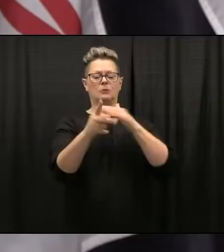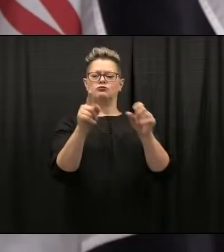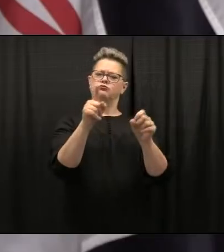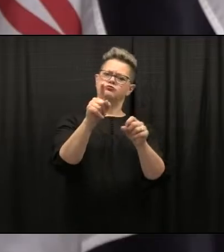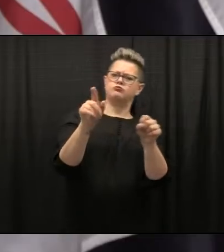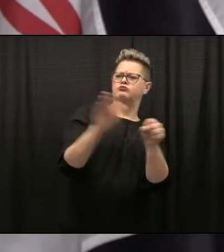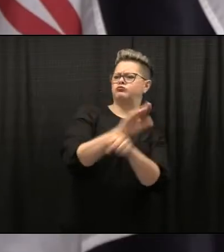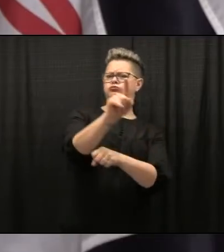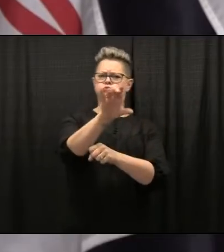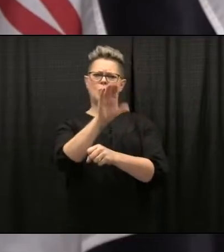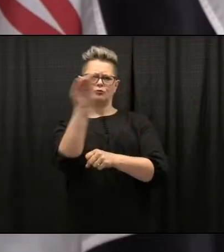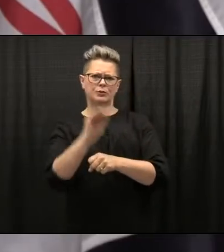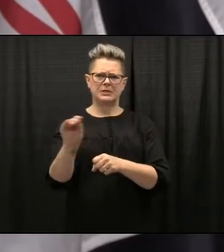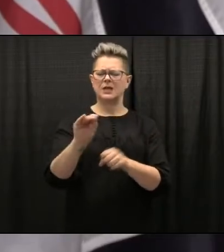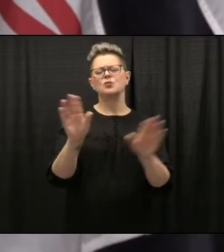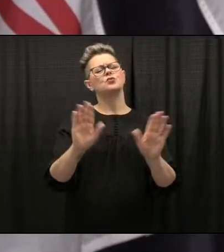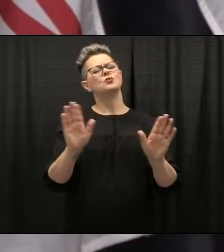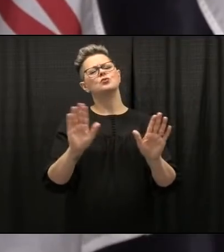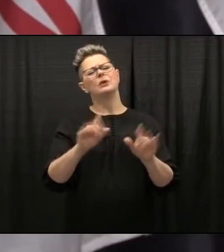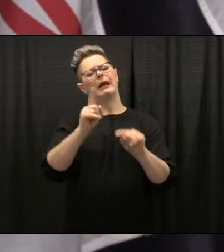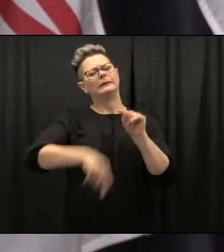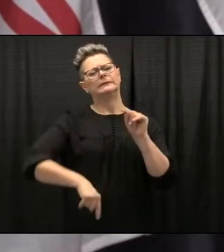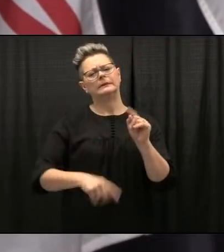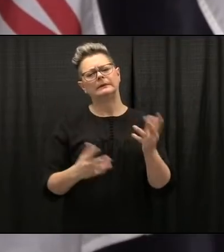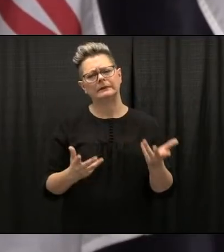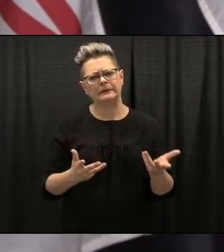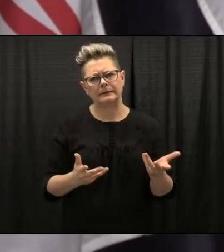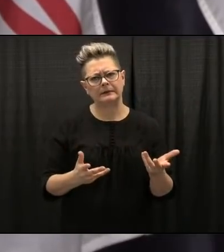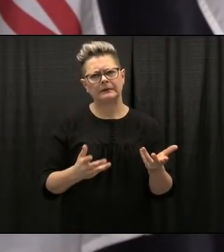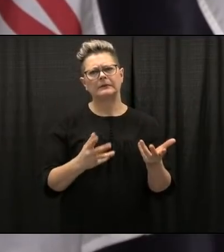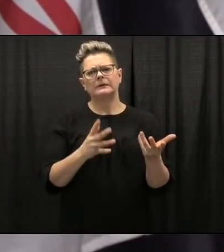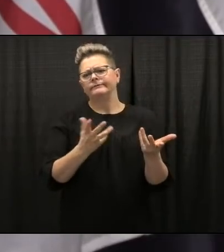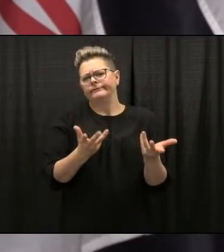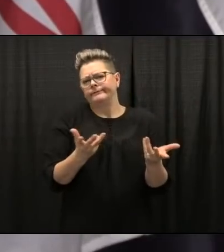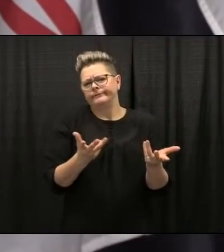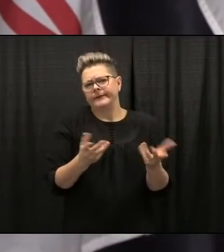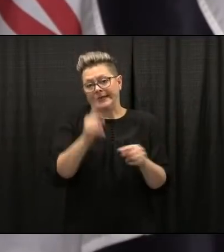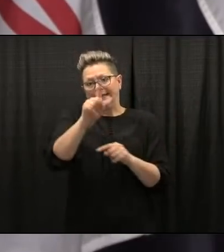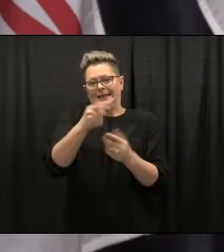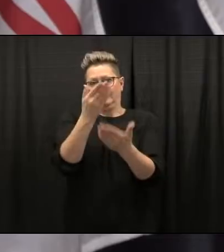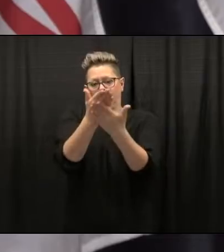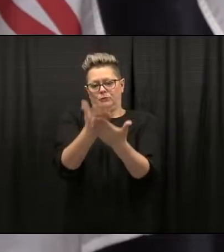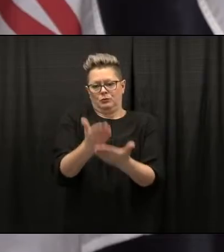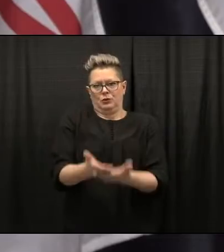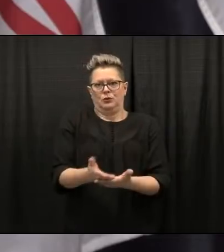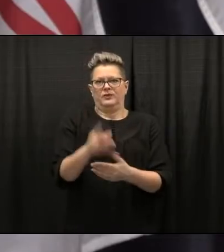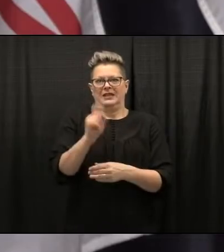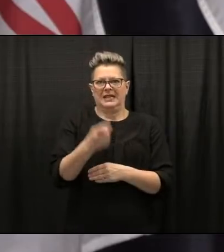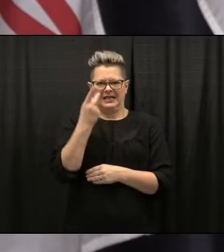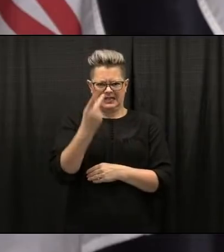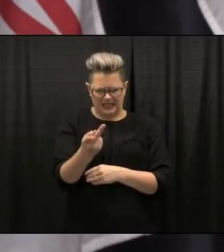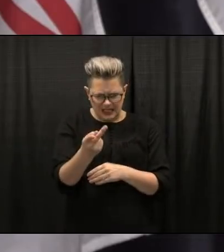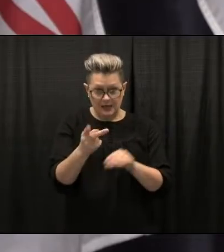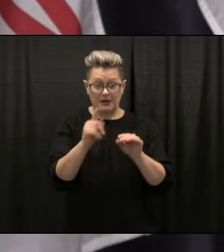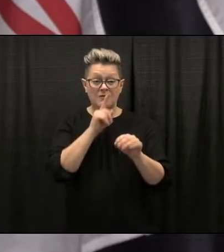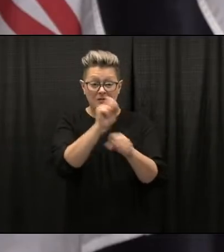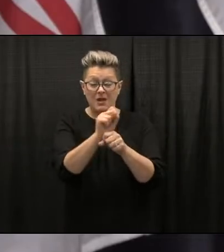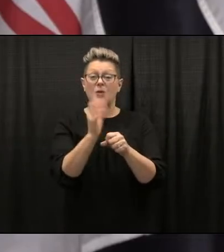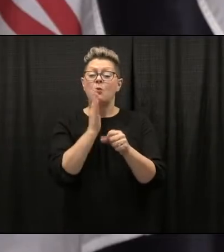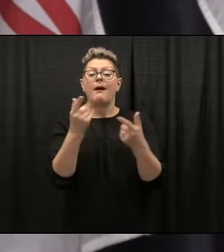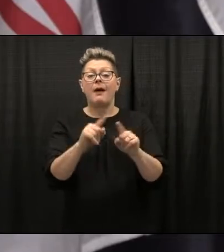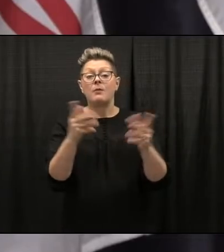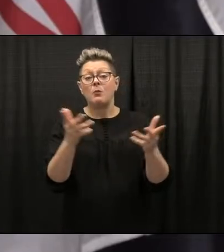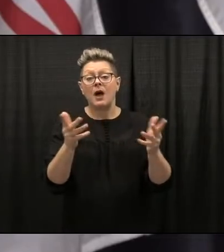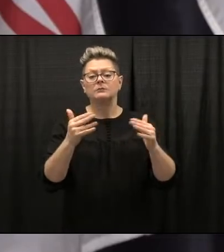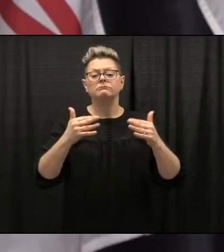completely when you don't have anything to go by, right? So you got to have cases first in order to be able to